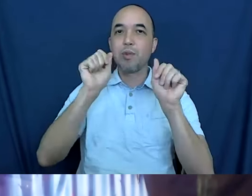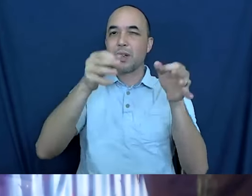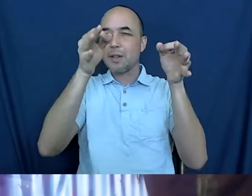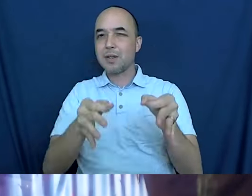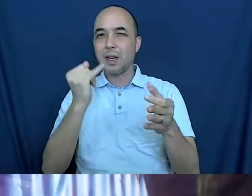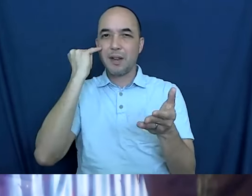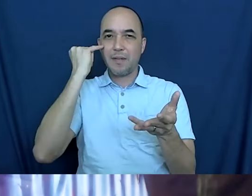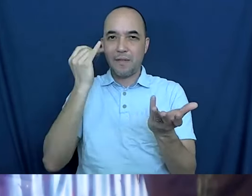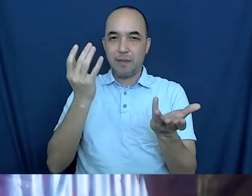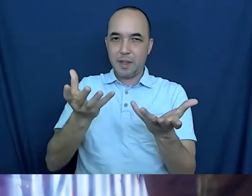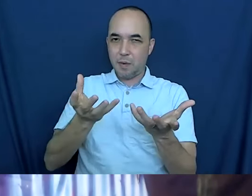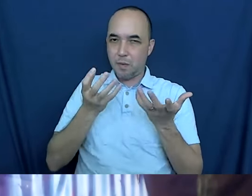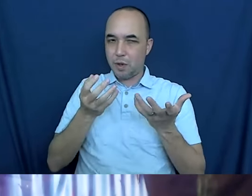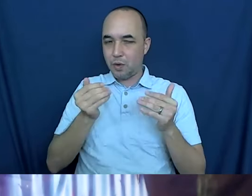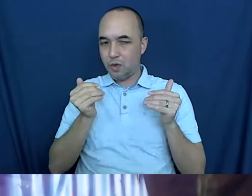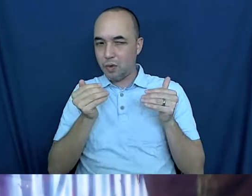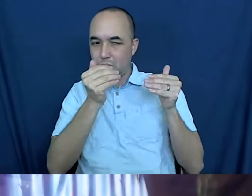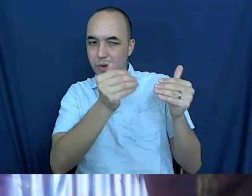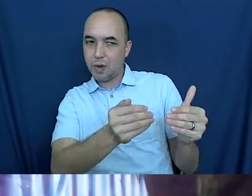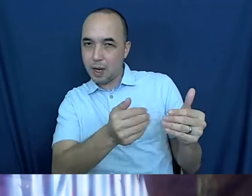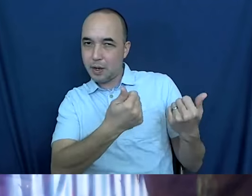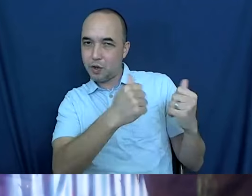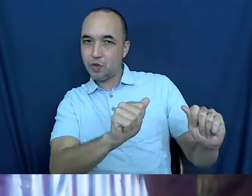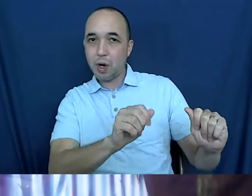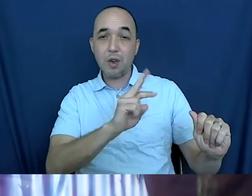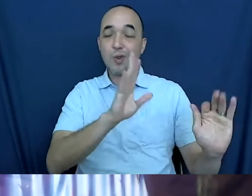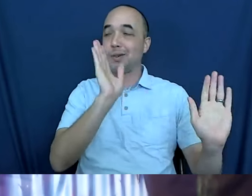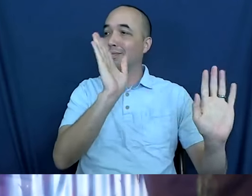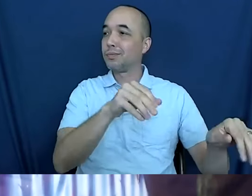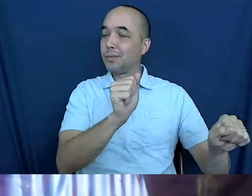something they're wanting to play with or not.